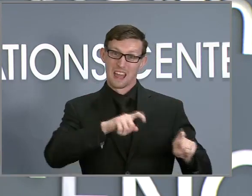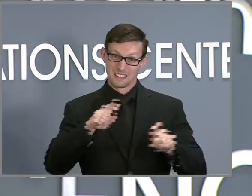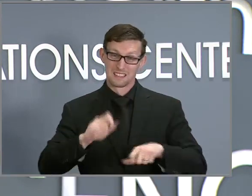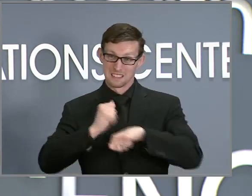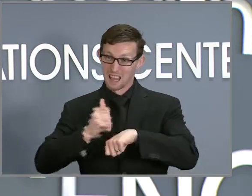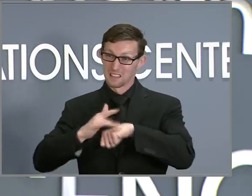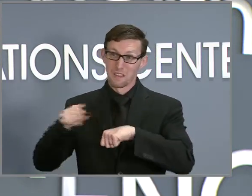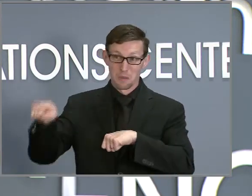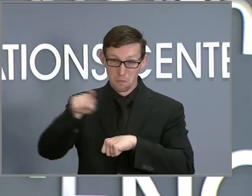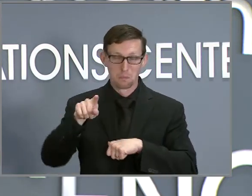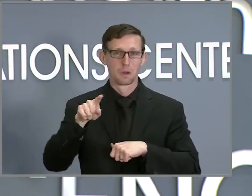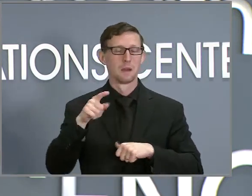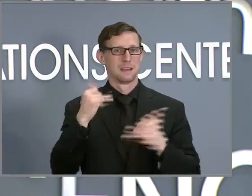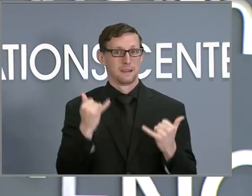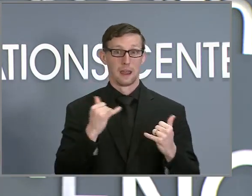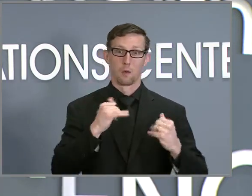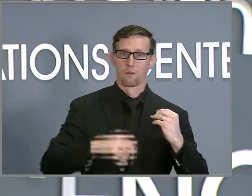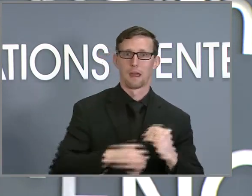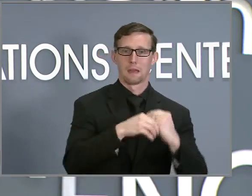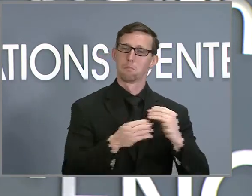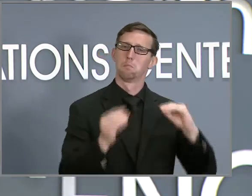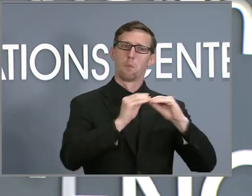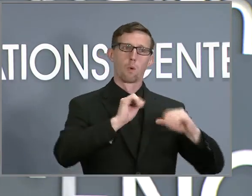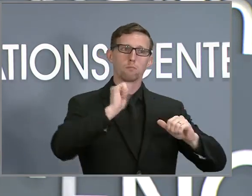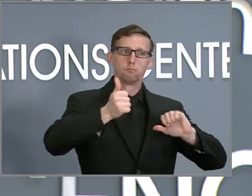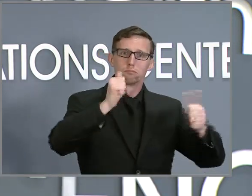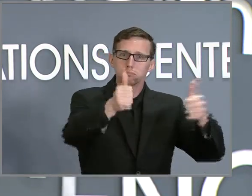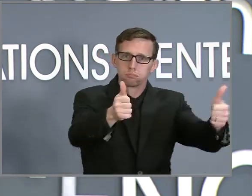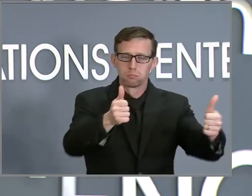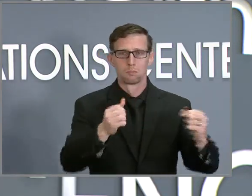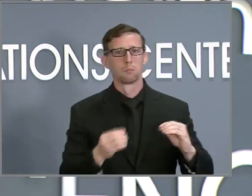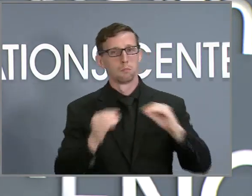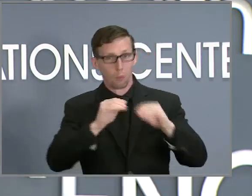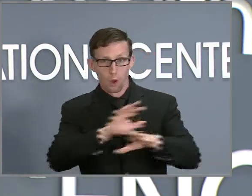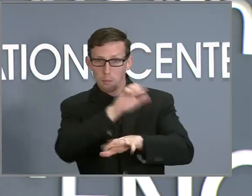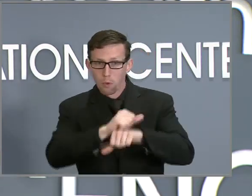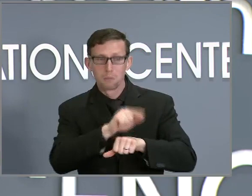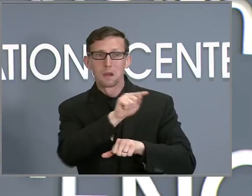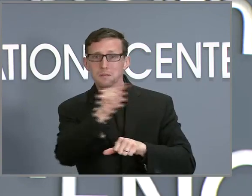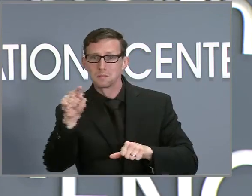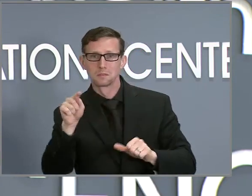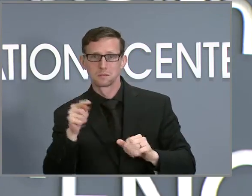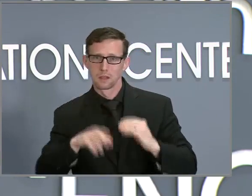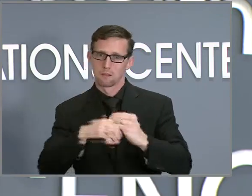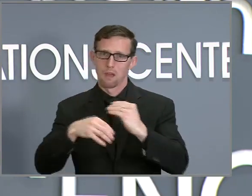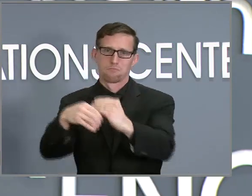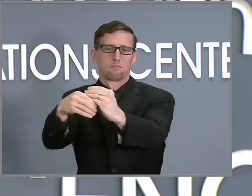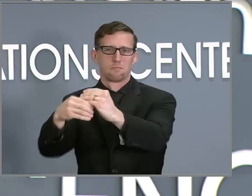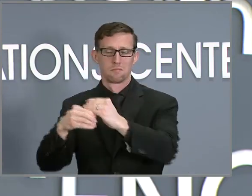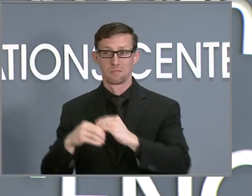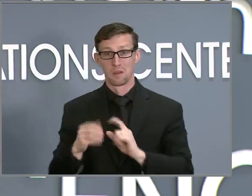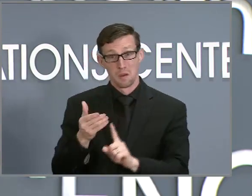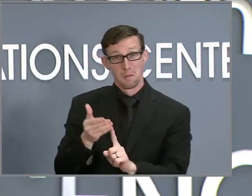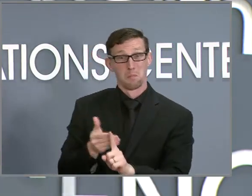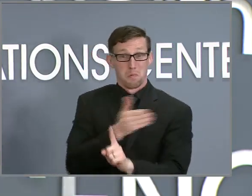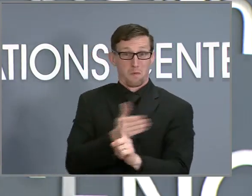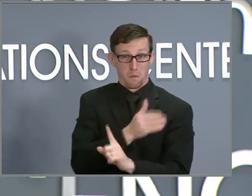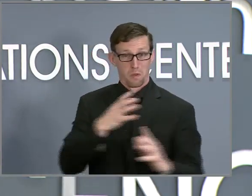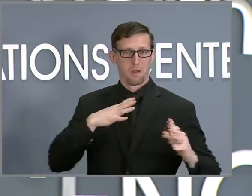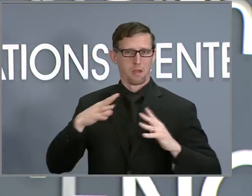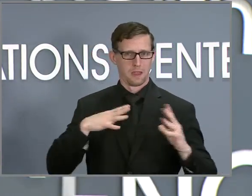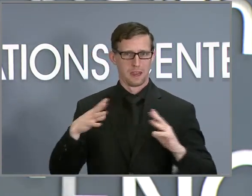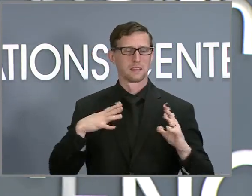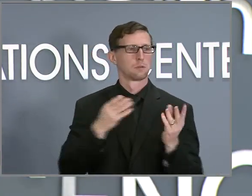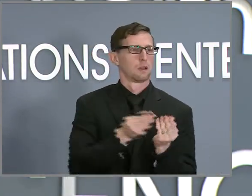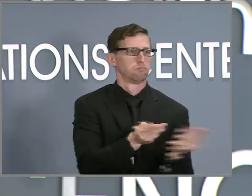sites and thousands of appointments each day. Before the holiday, we distributed about 500,000 test kits across the state